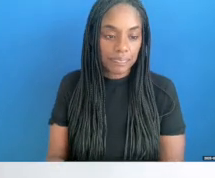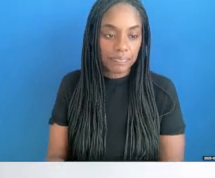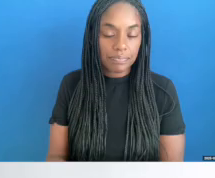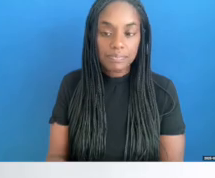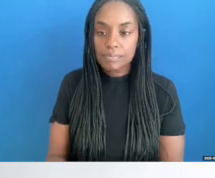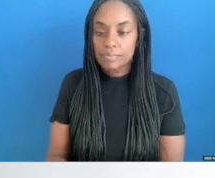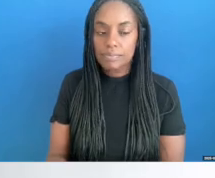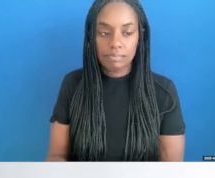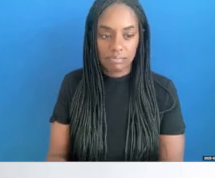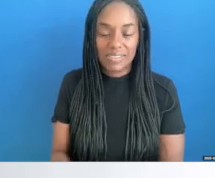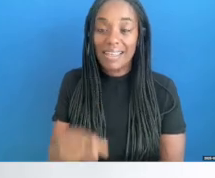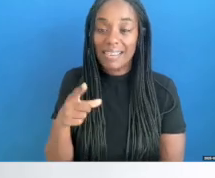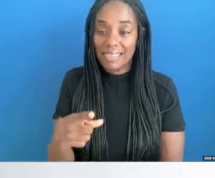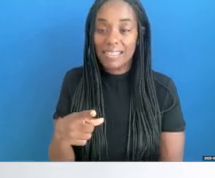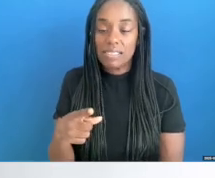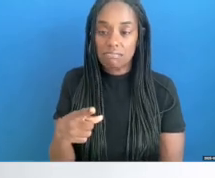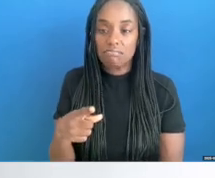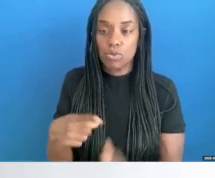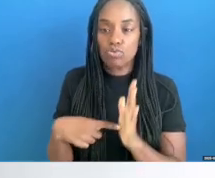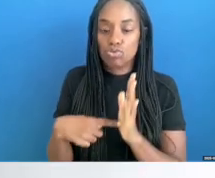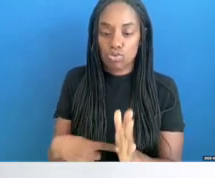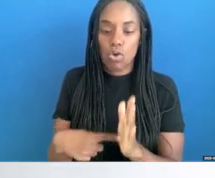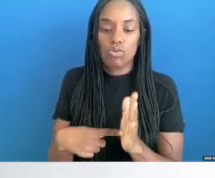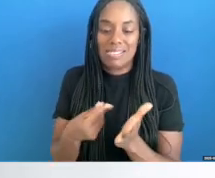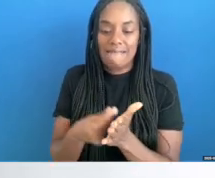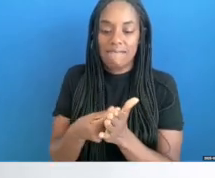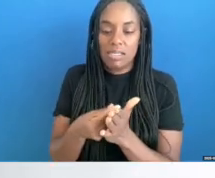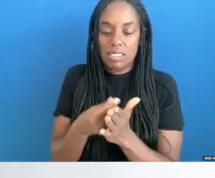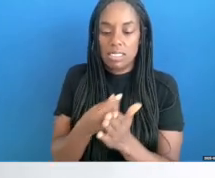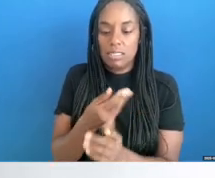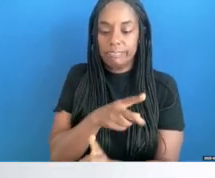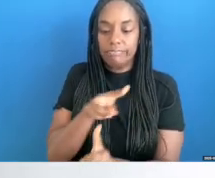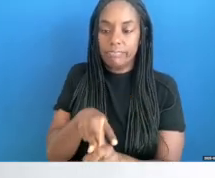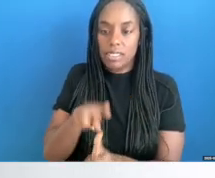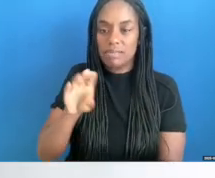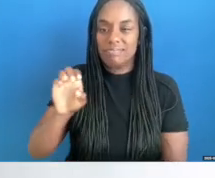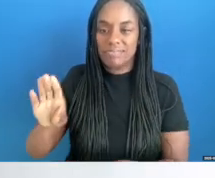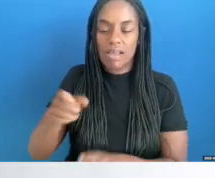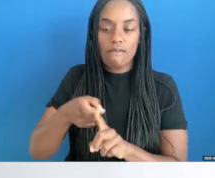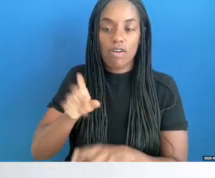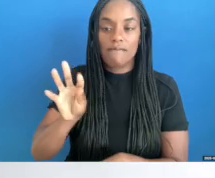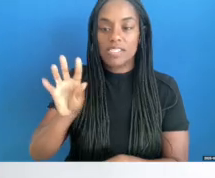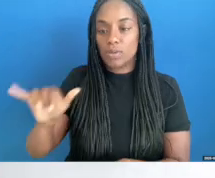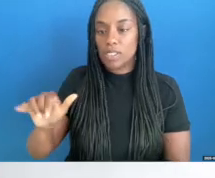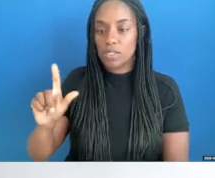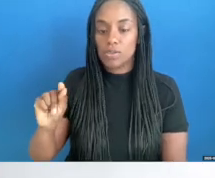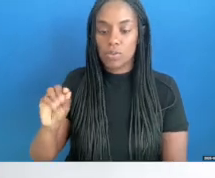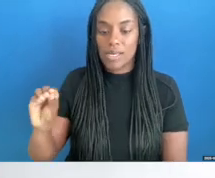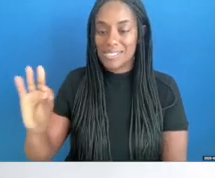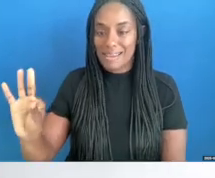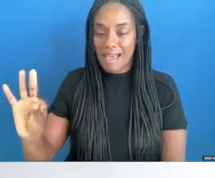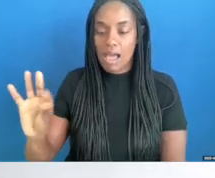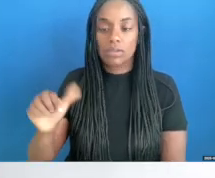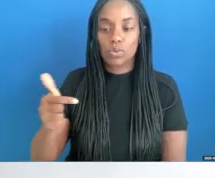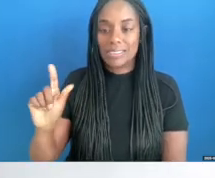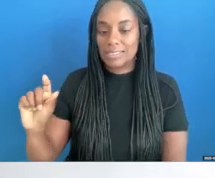This slide shows the funding appropriated to CARB from fiscal year 2009 2010 through